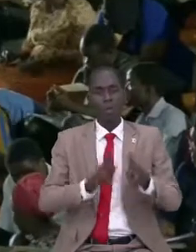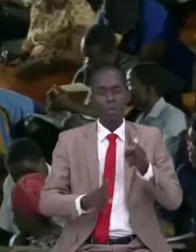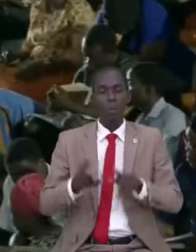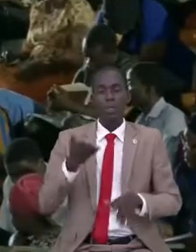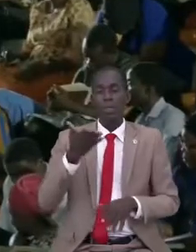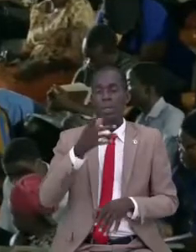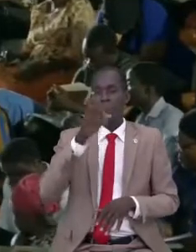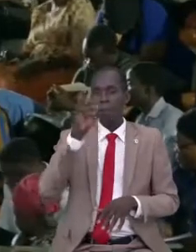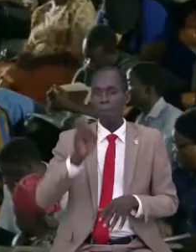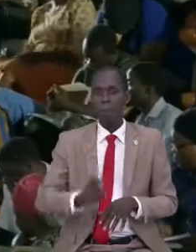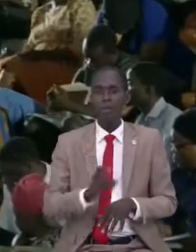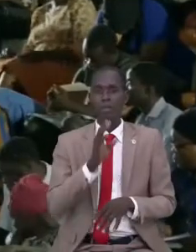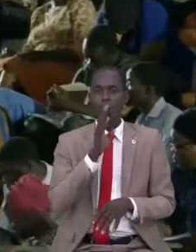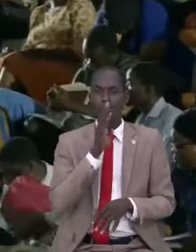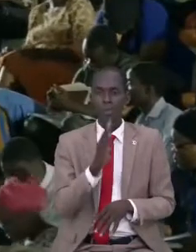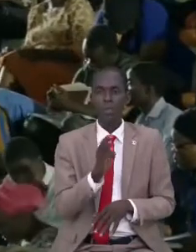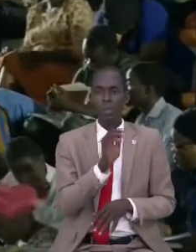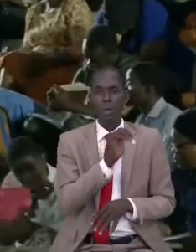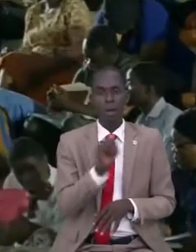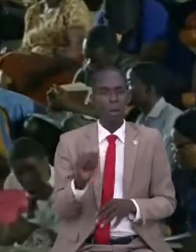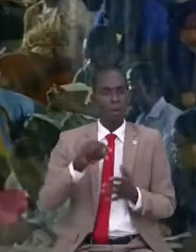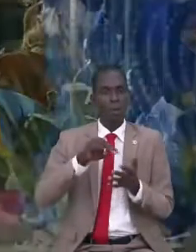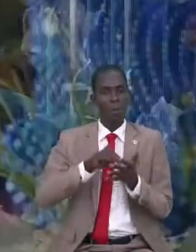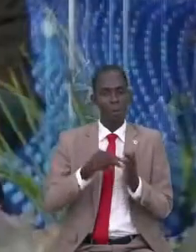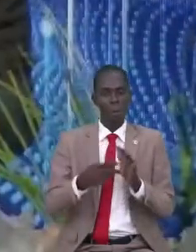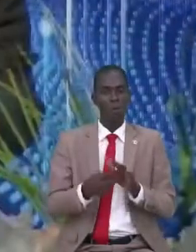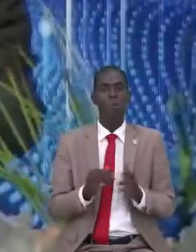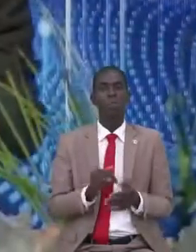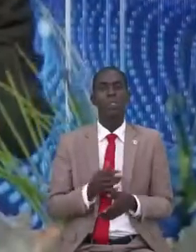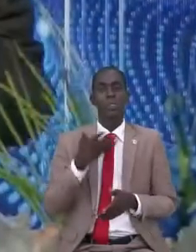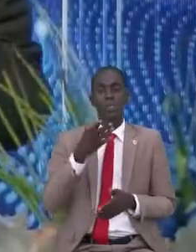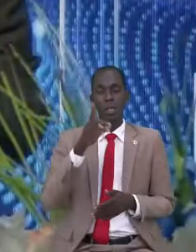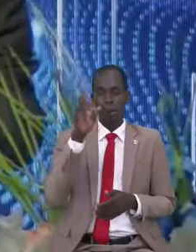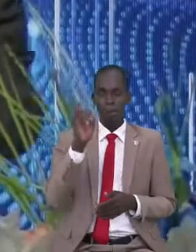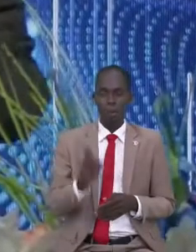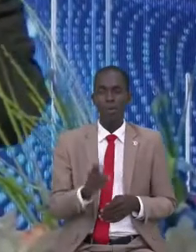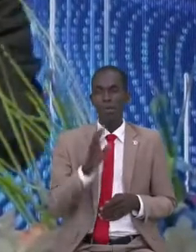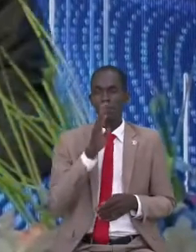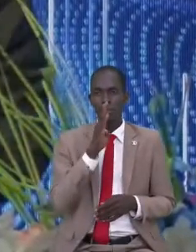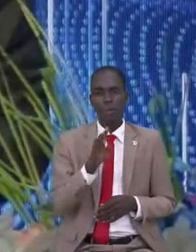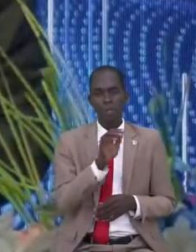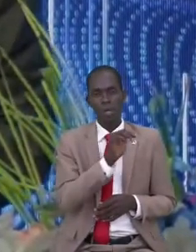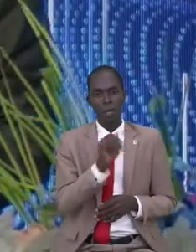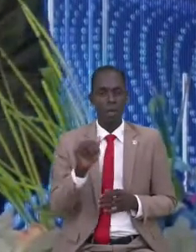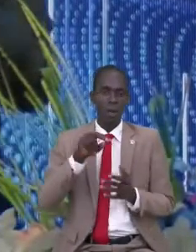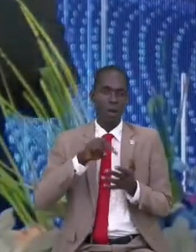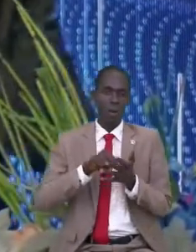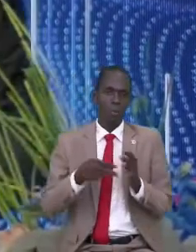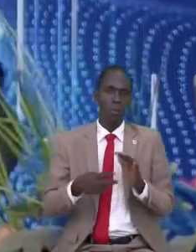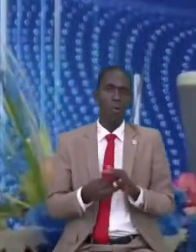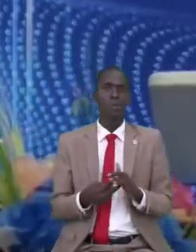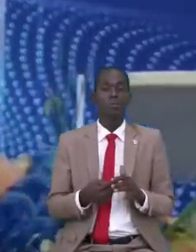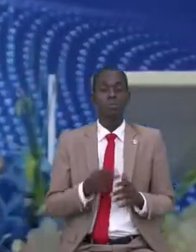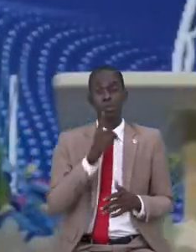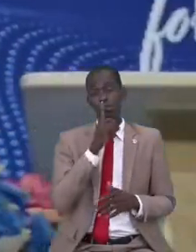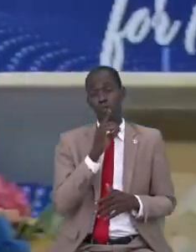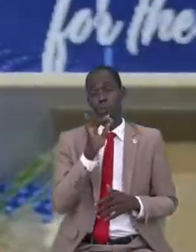must be a purpose. There must be a purpose.